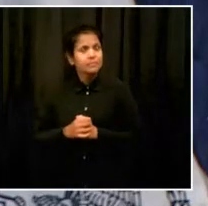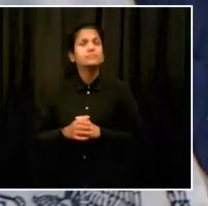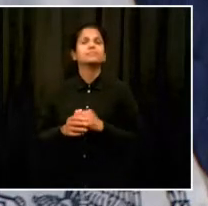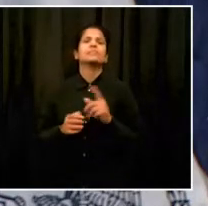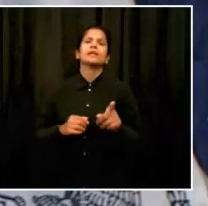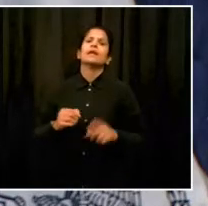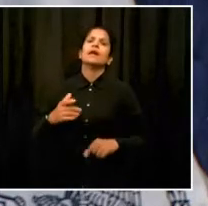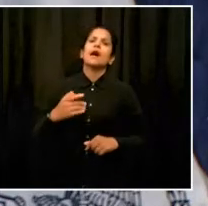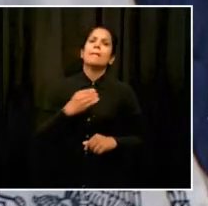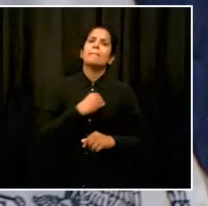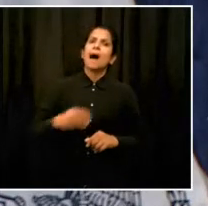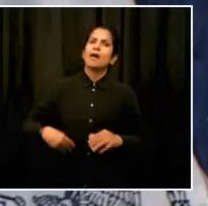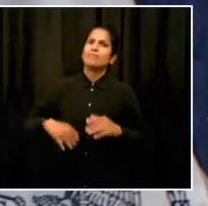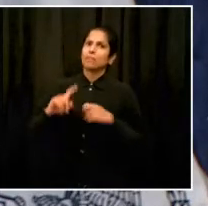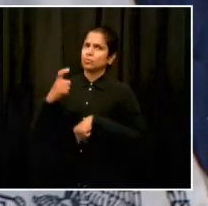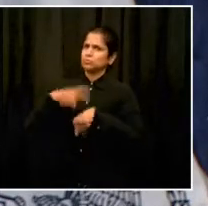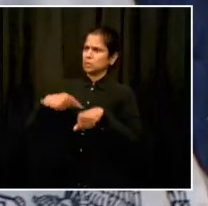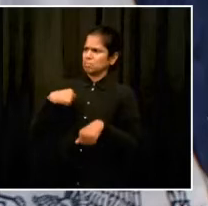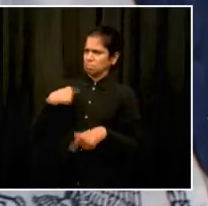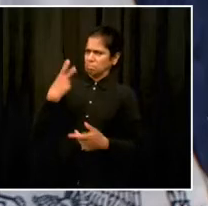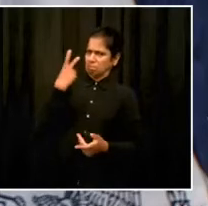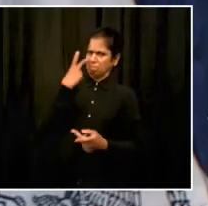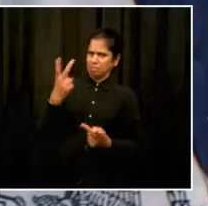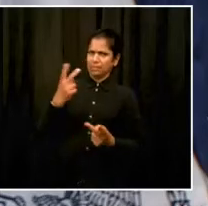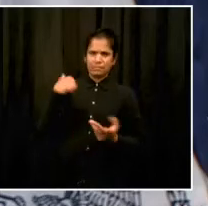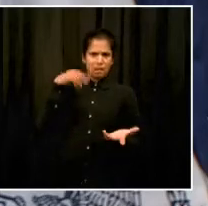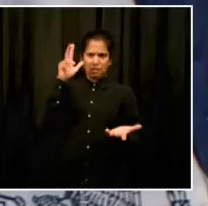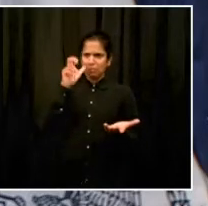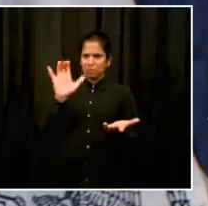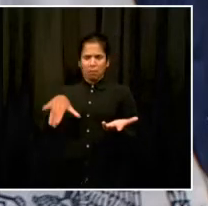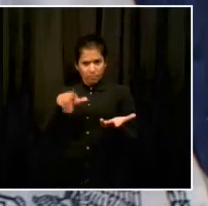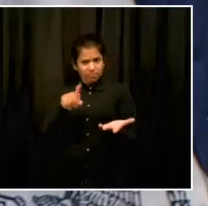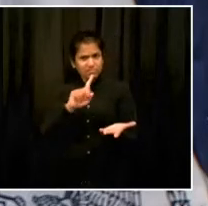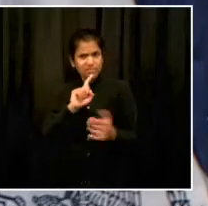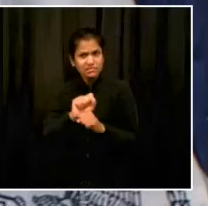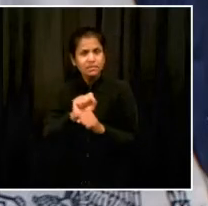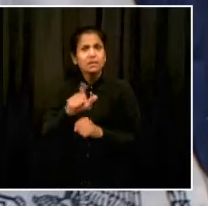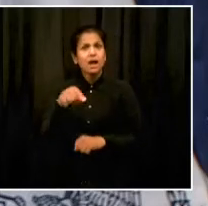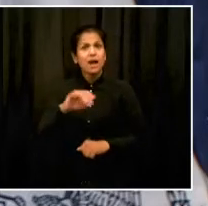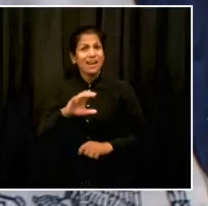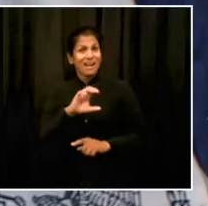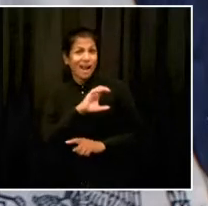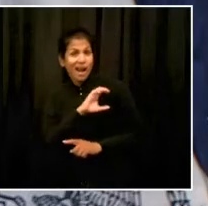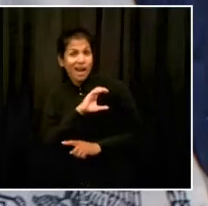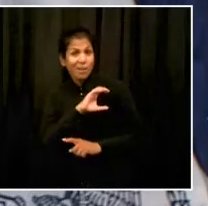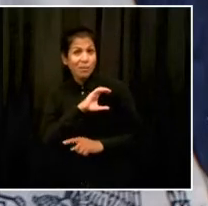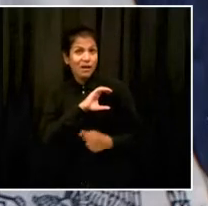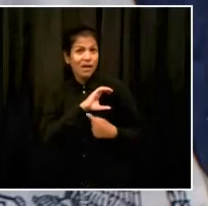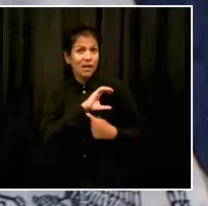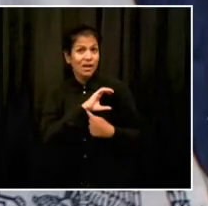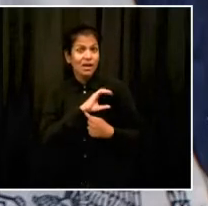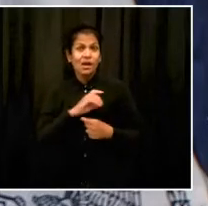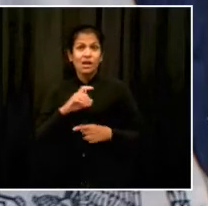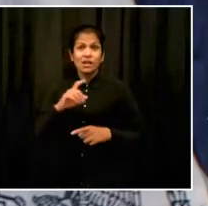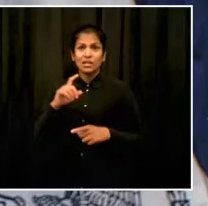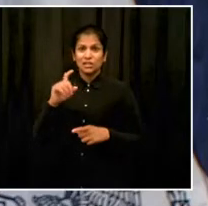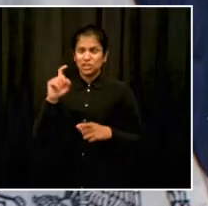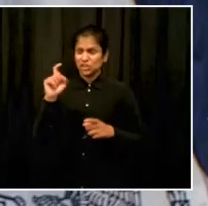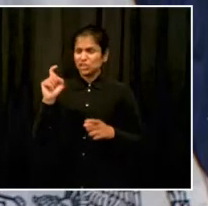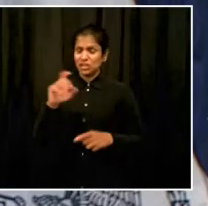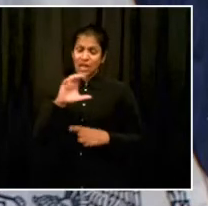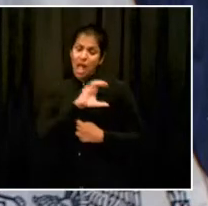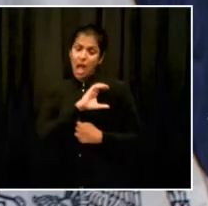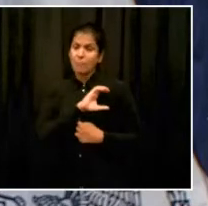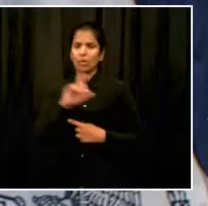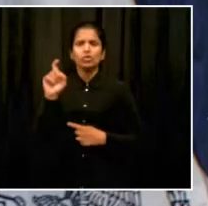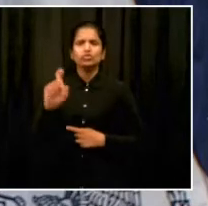handle to get involved in anything involving politics, certainly. I don't know what was done here. I don't know what was retweeted. I'd